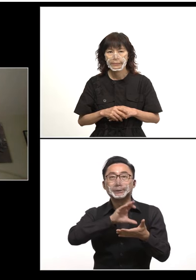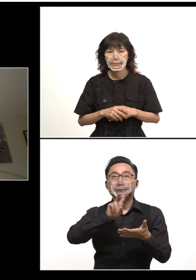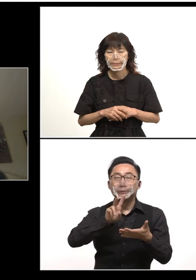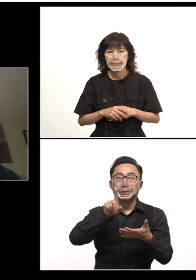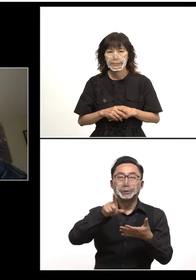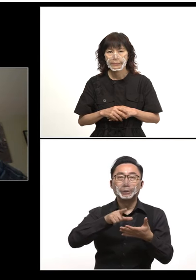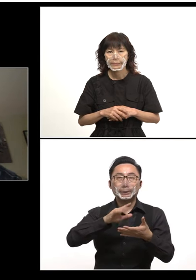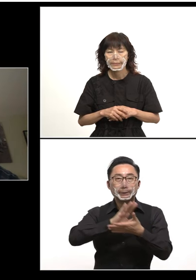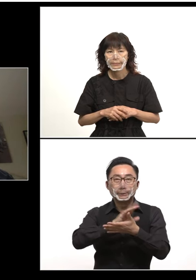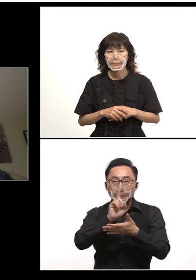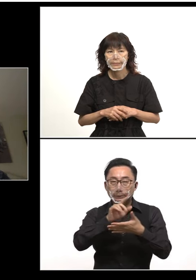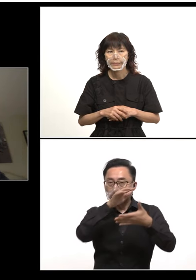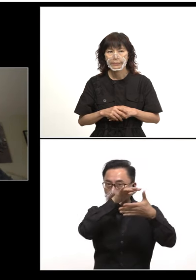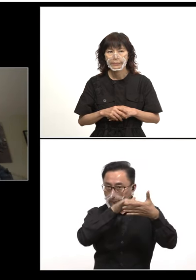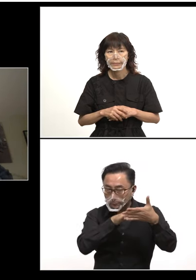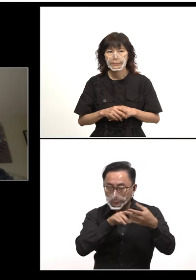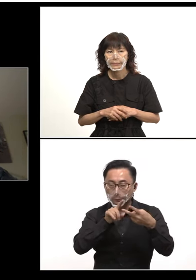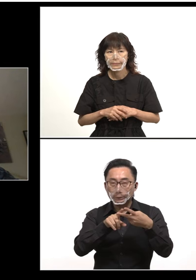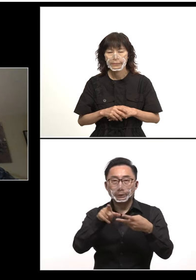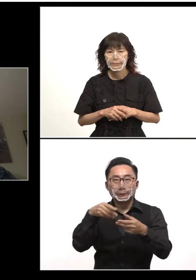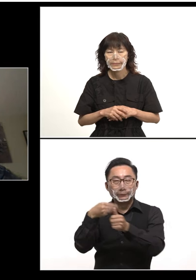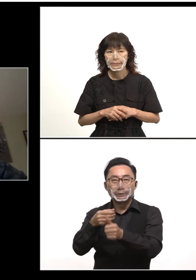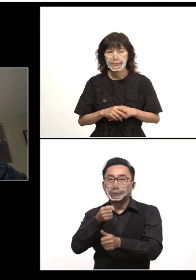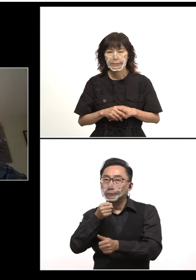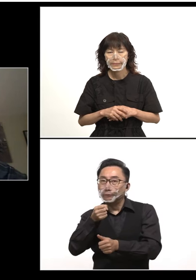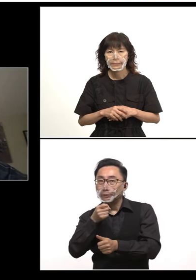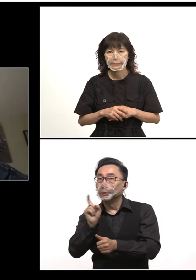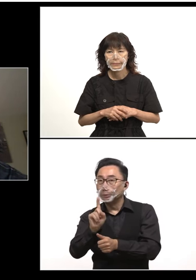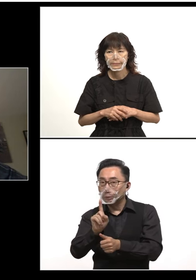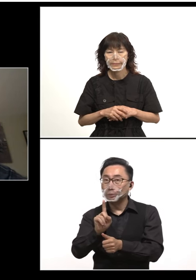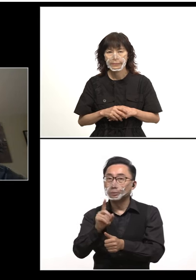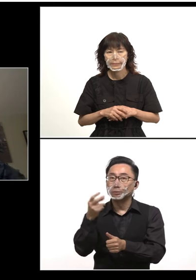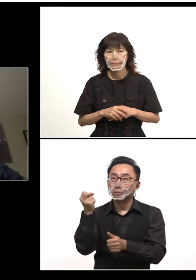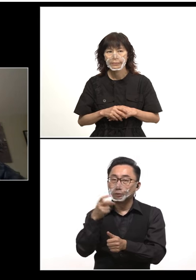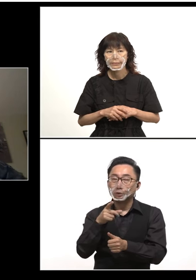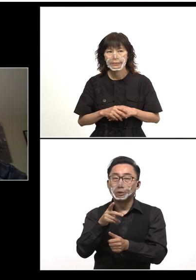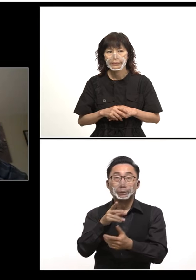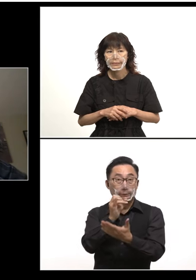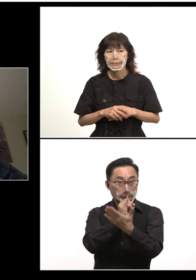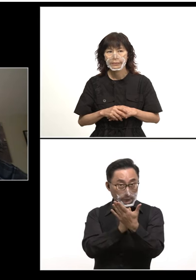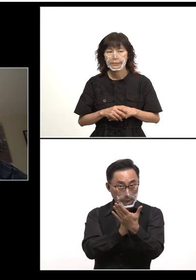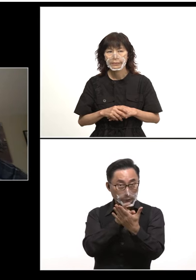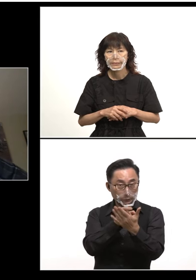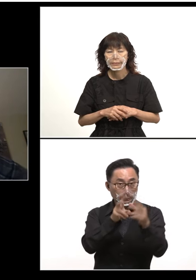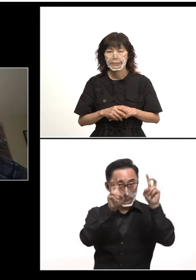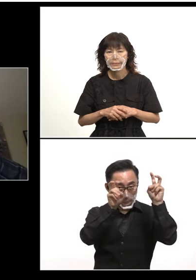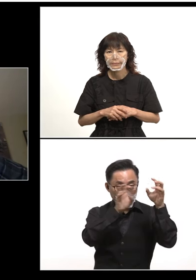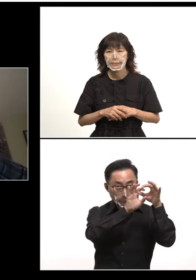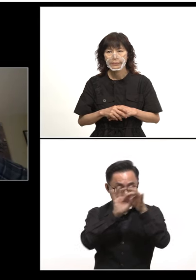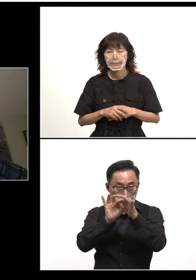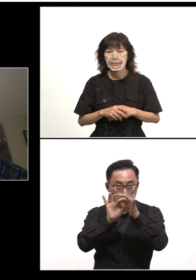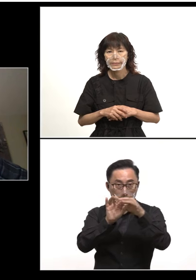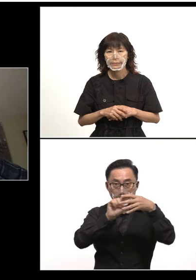round course there that is very arts focused, but actually also has some sort of other skills, hard